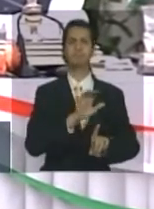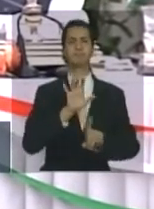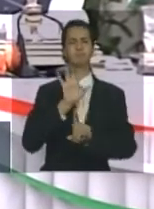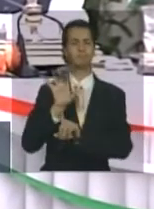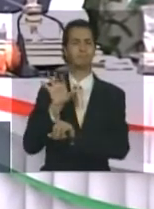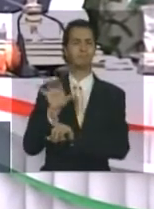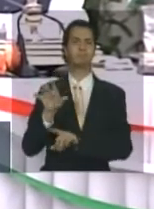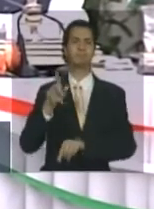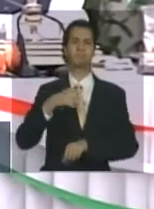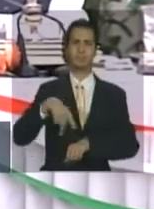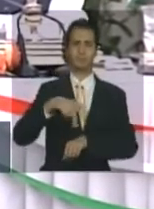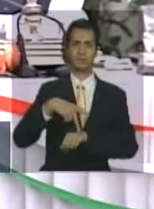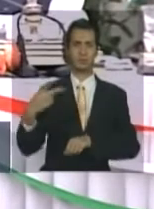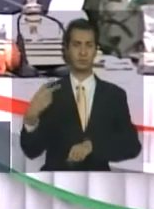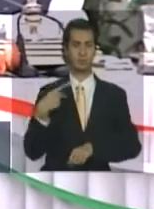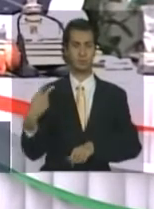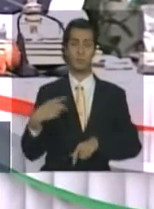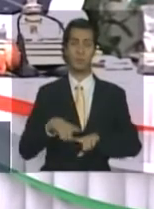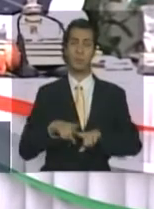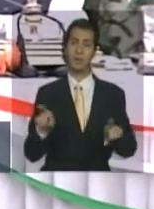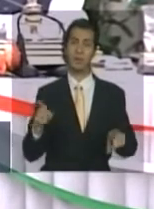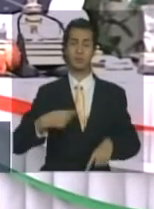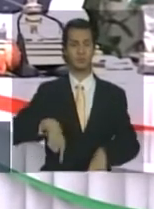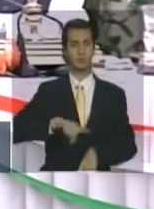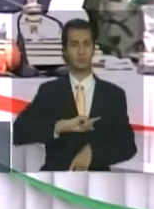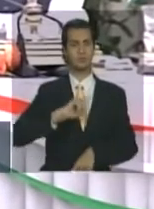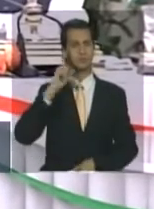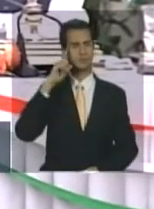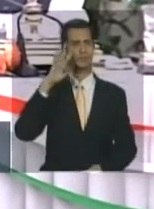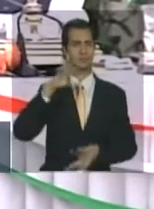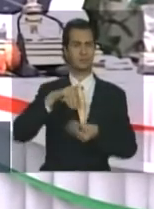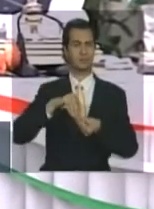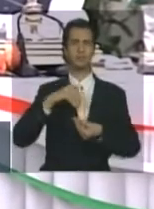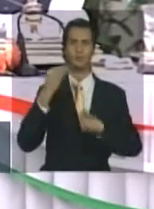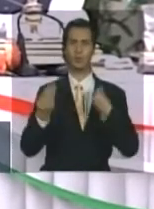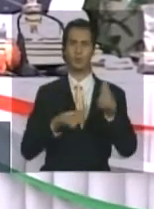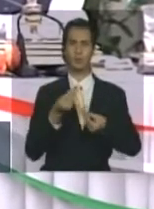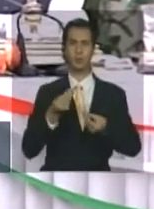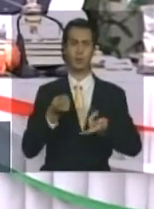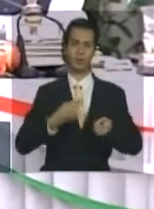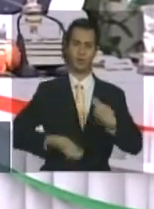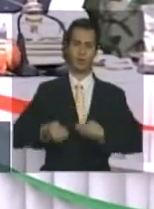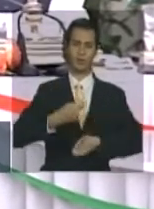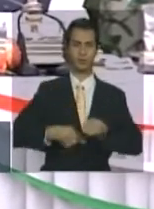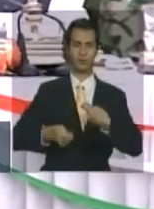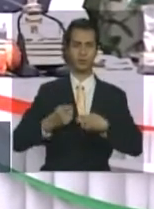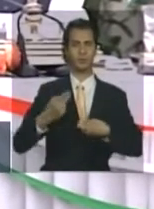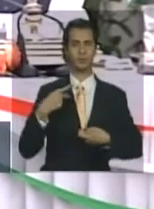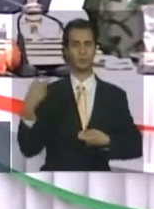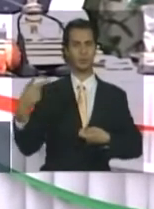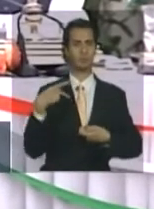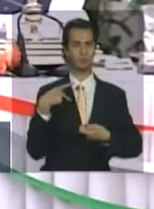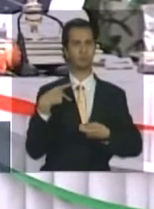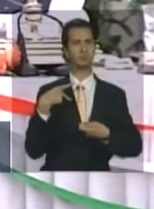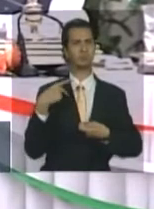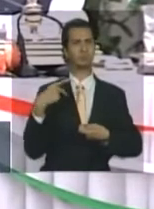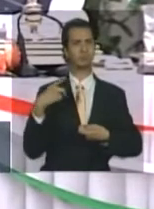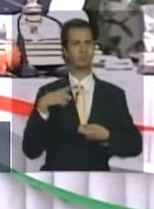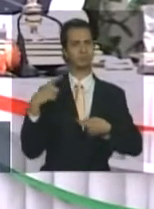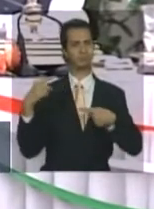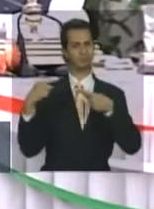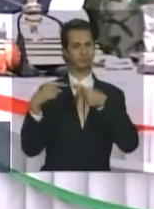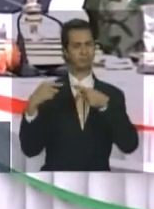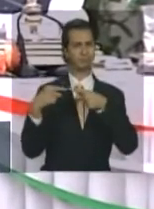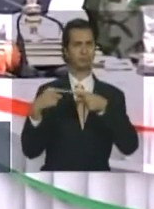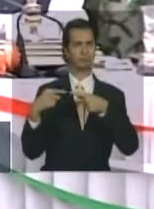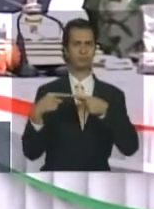de nossas economias. Notwithstanding the global financial crisis and its effects on our nations, we are keenly aware